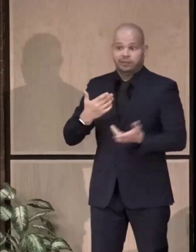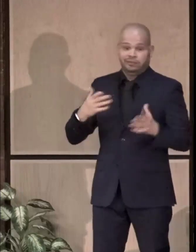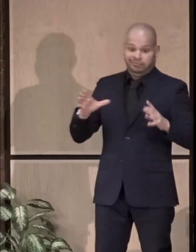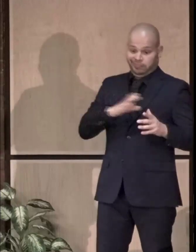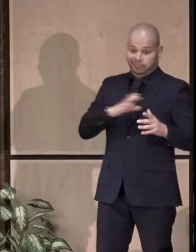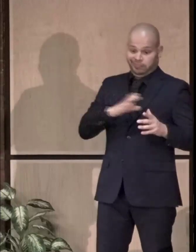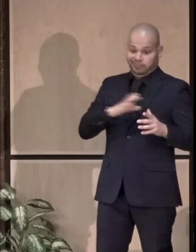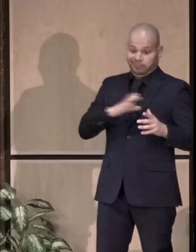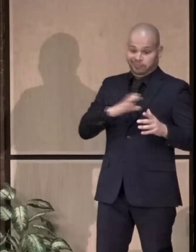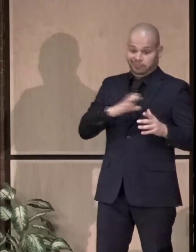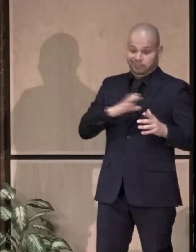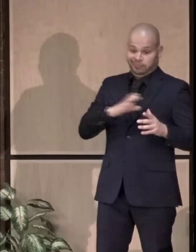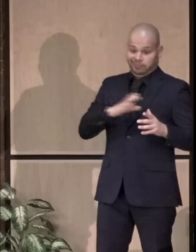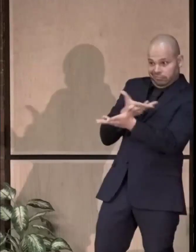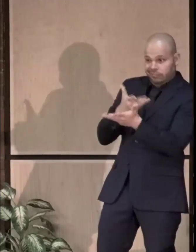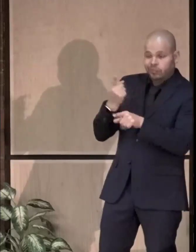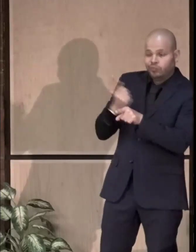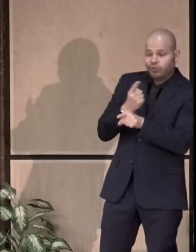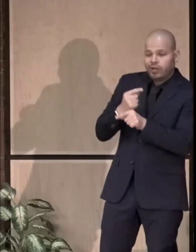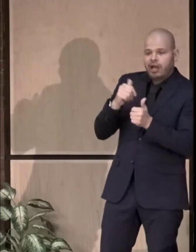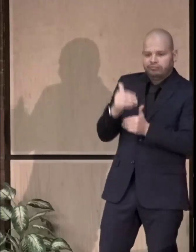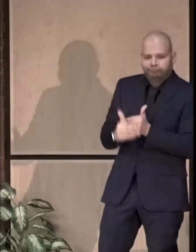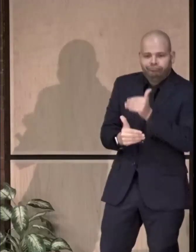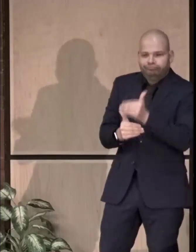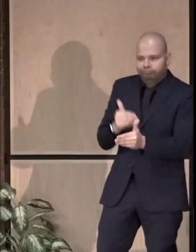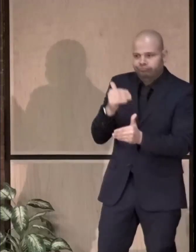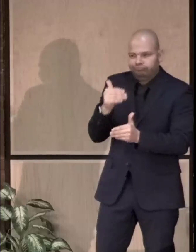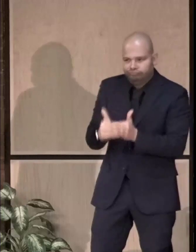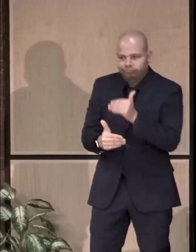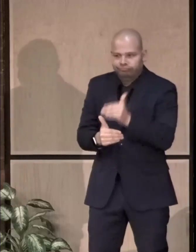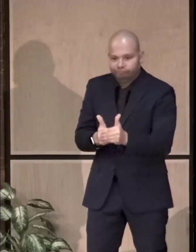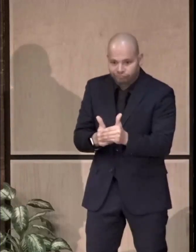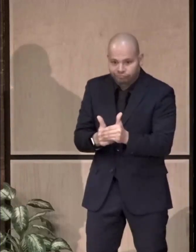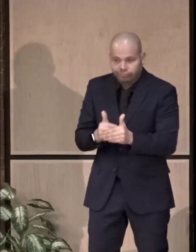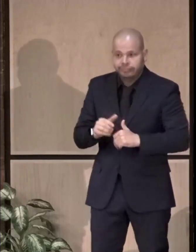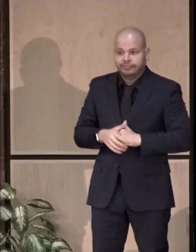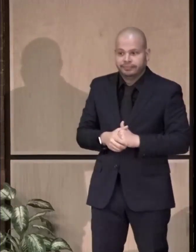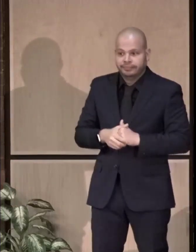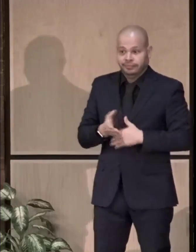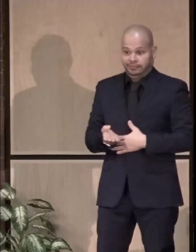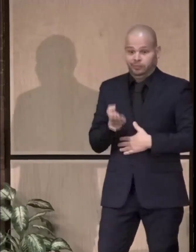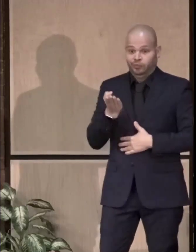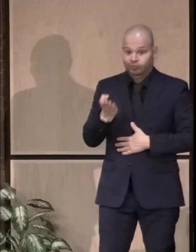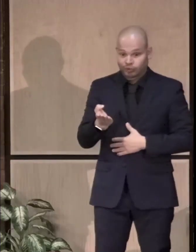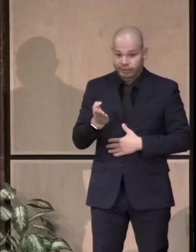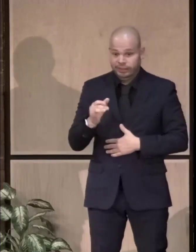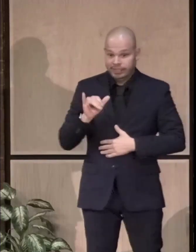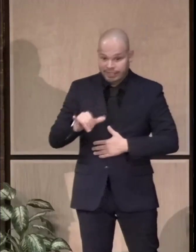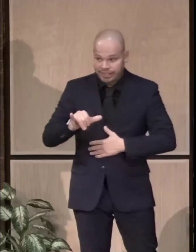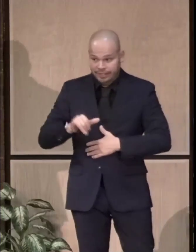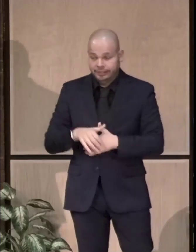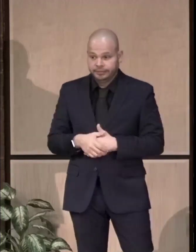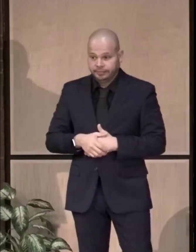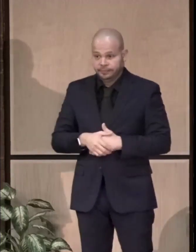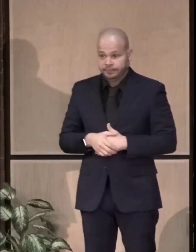We will therefore, only when we issue a subpoena do we use the oath, and so